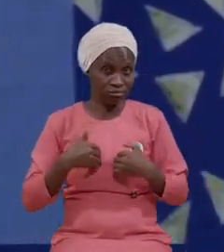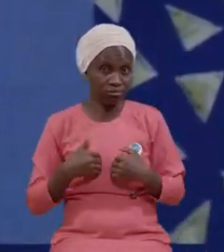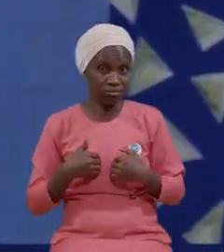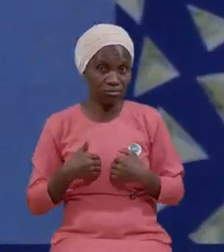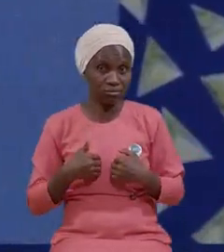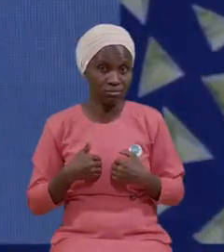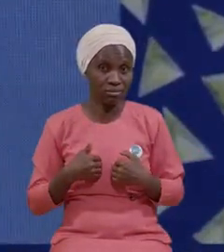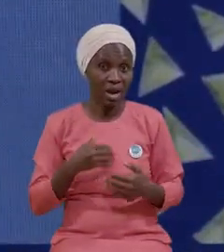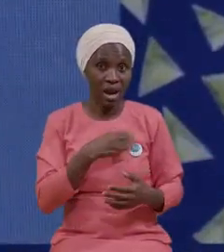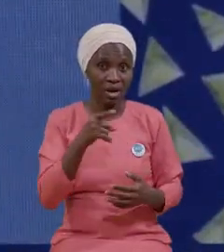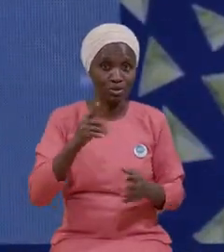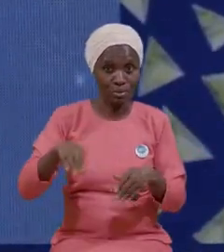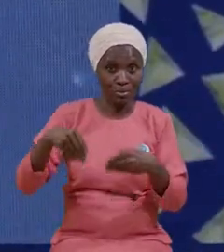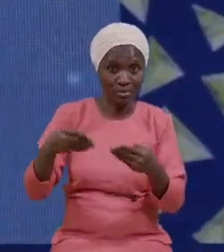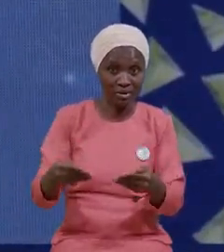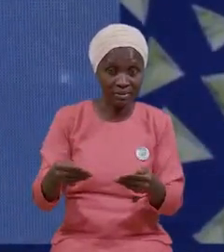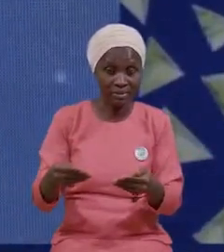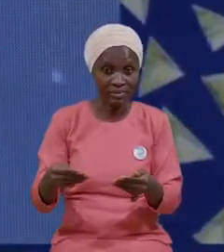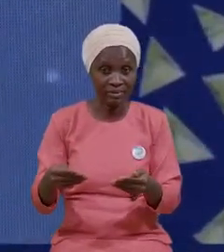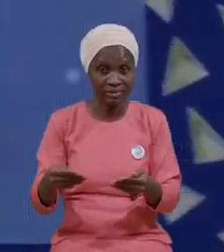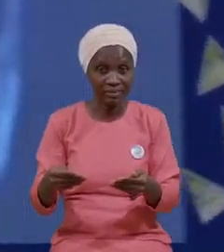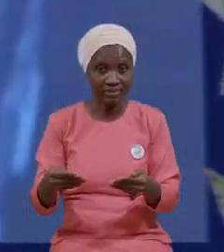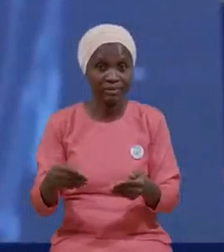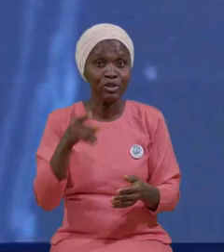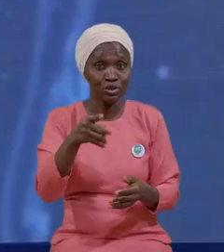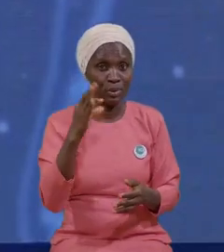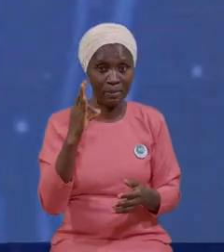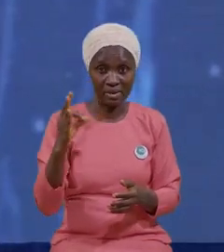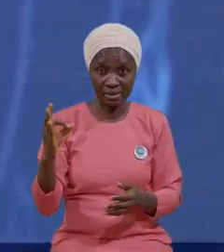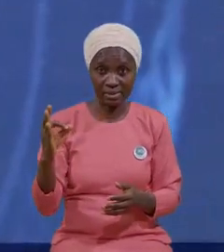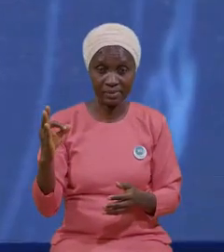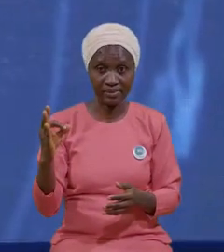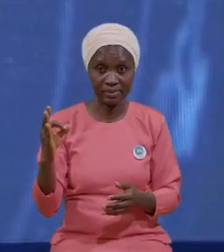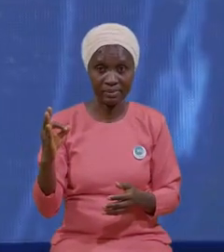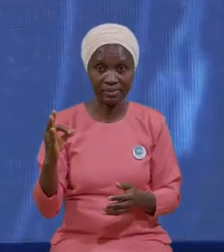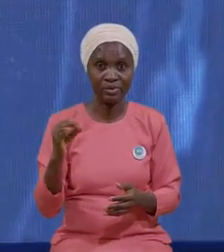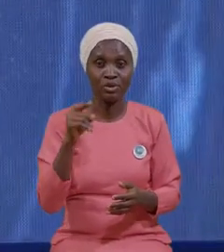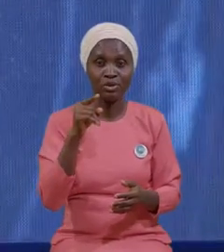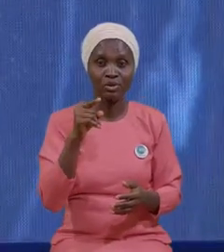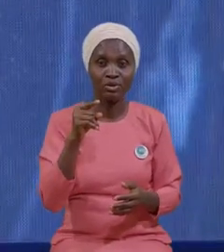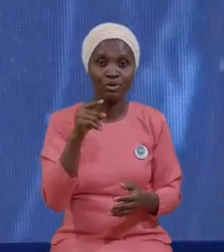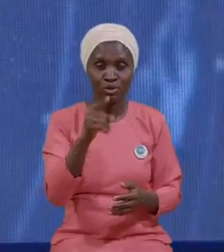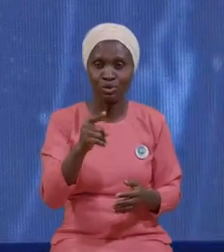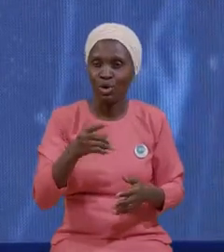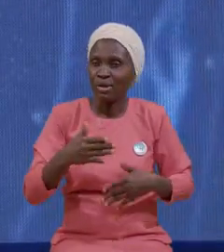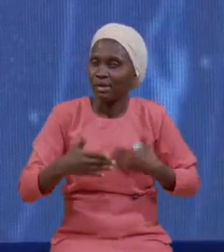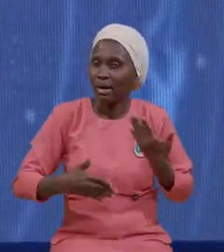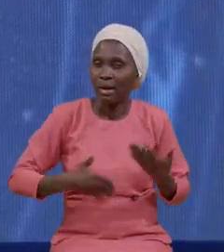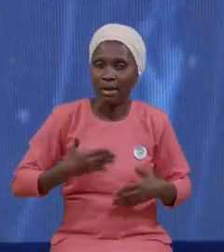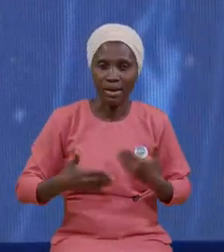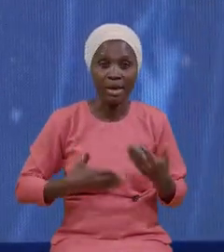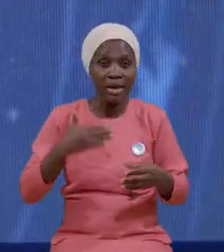You provide. You preach. You delight in the gospel of